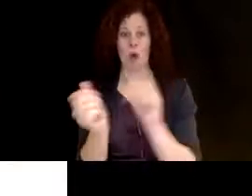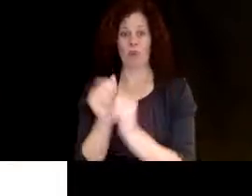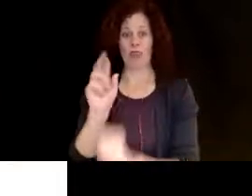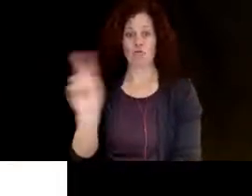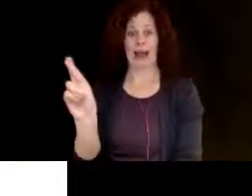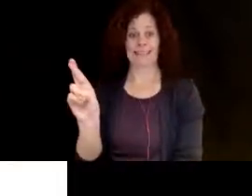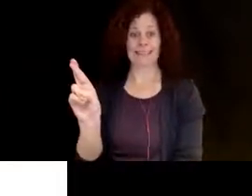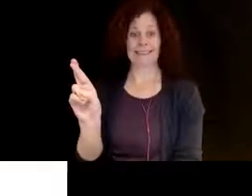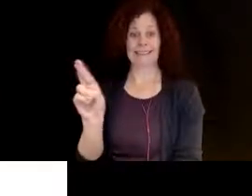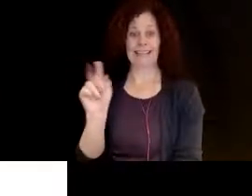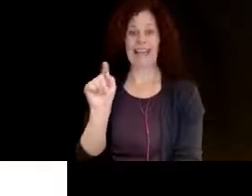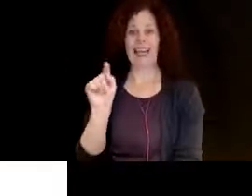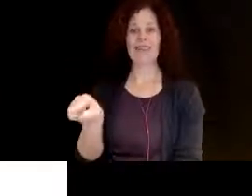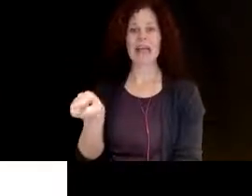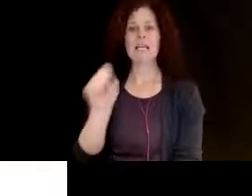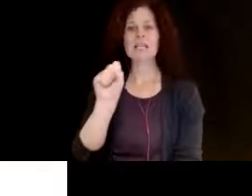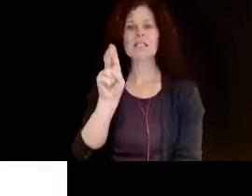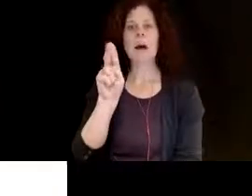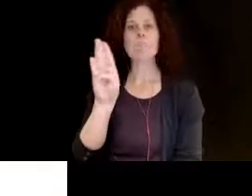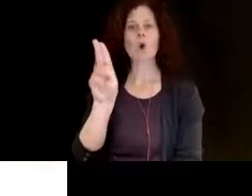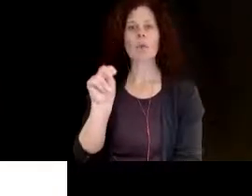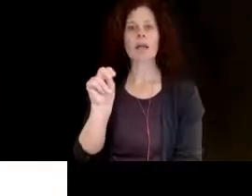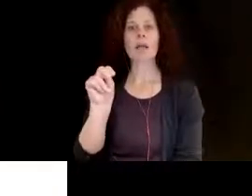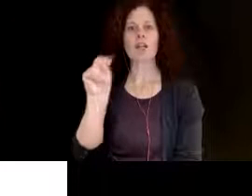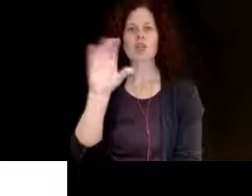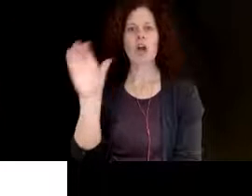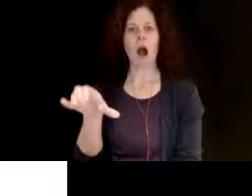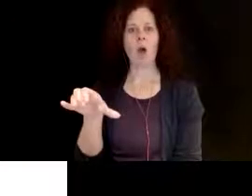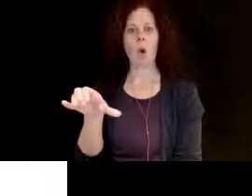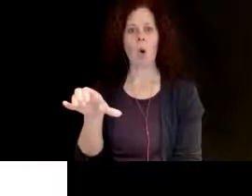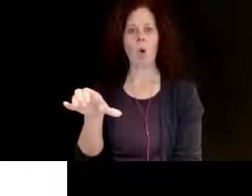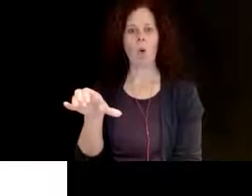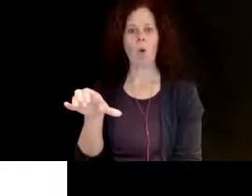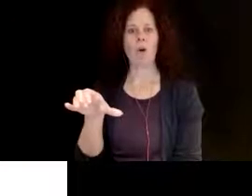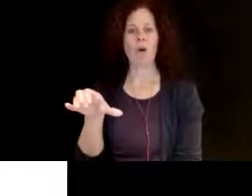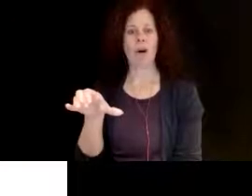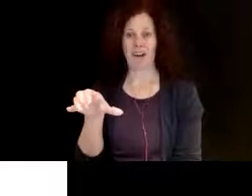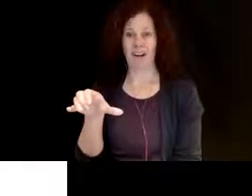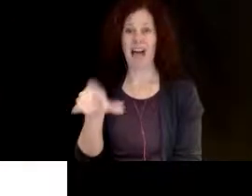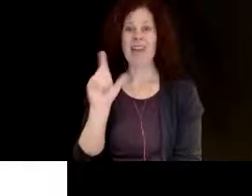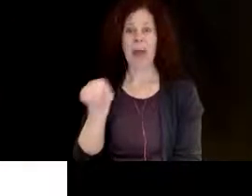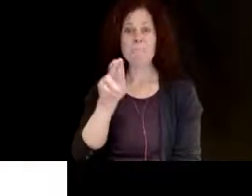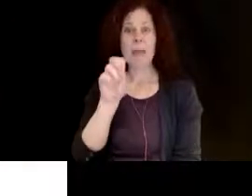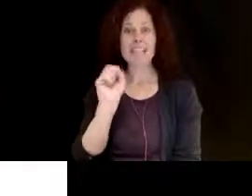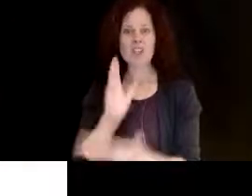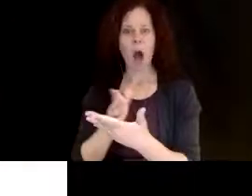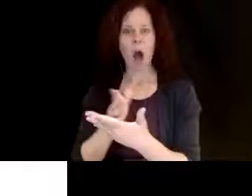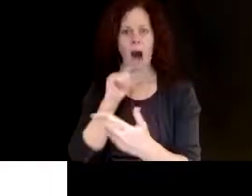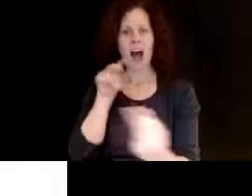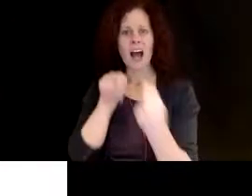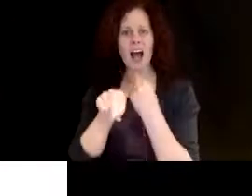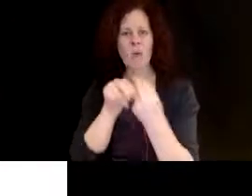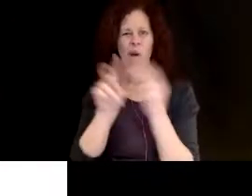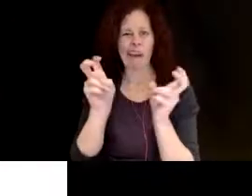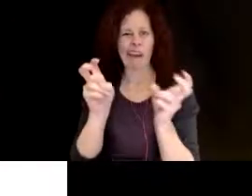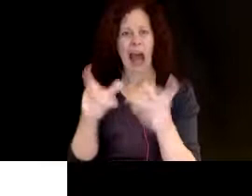view from a bus stop in a suburban location along a very wide, high-speed road in an environment where